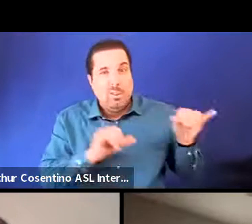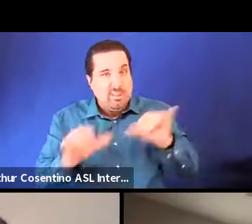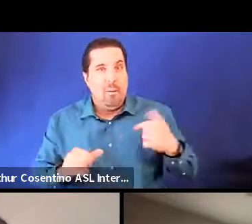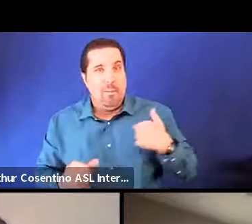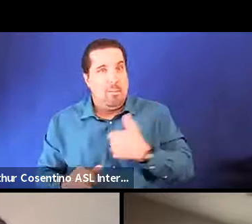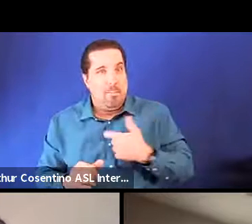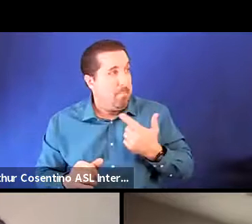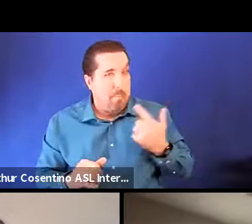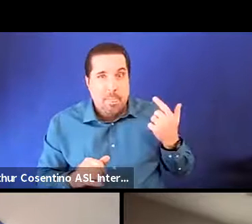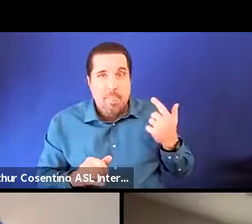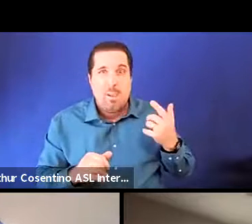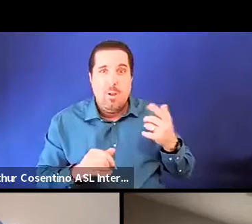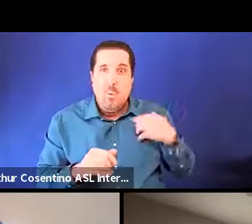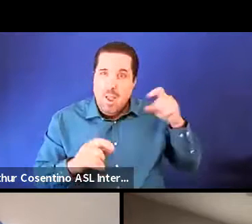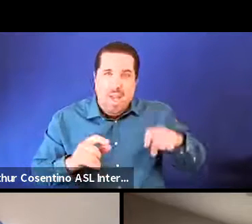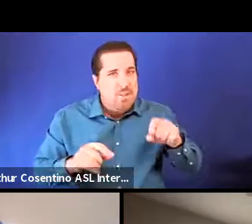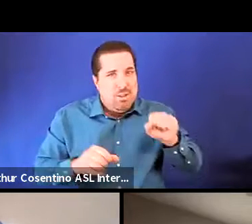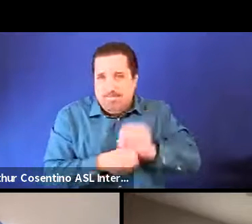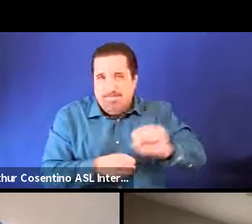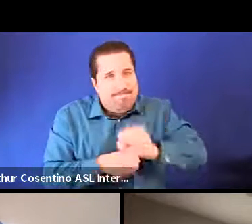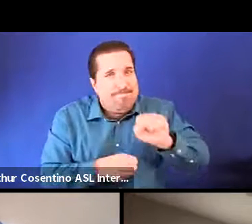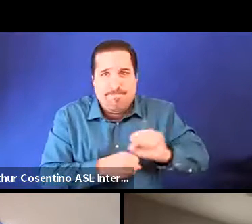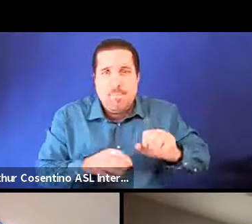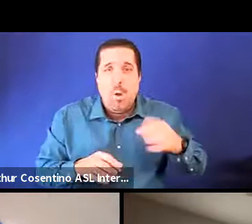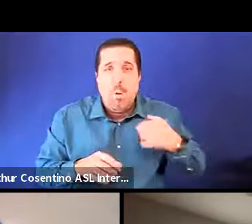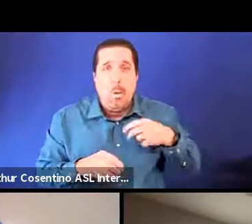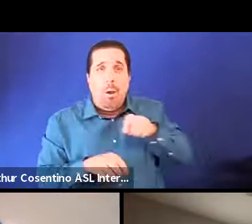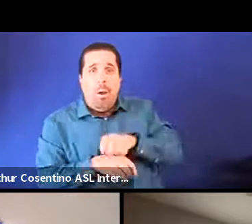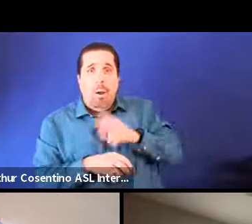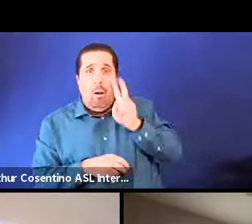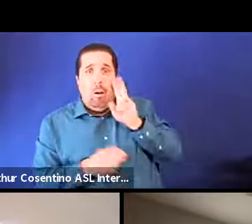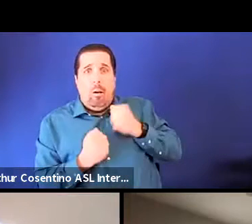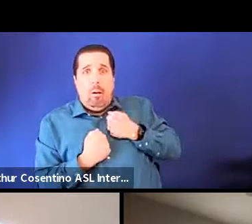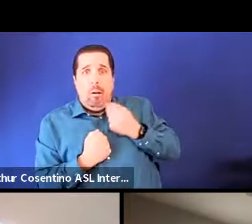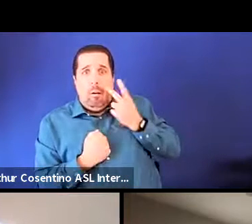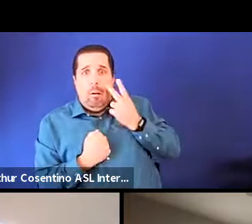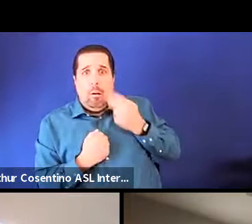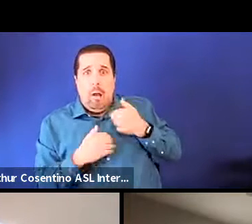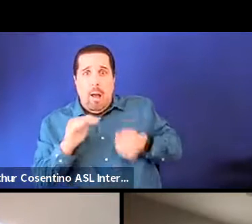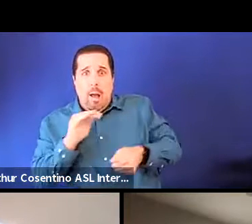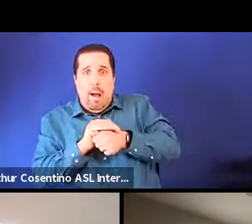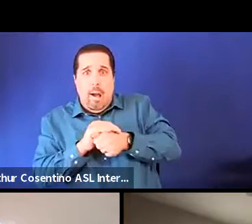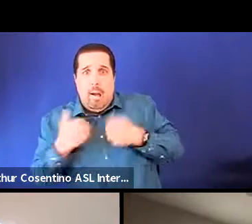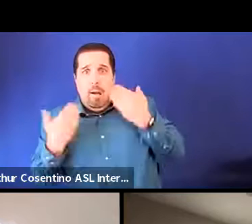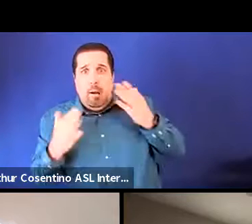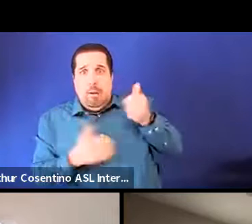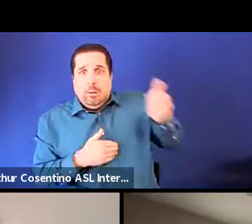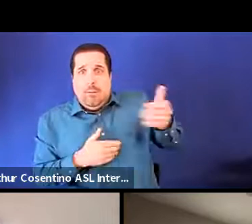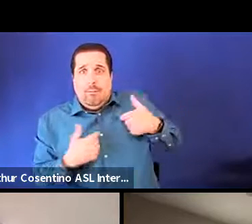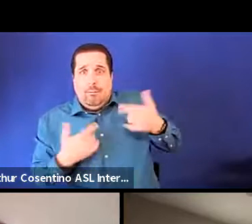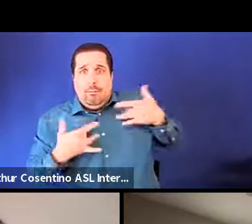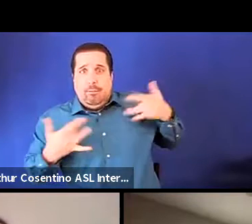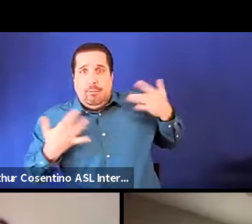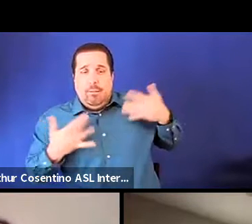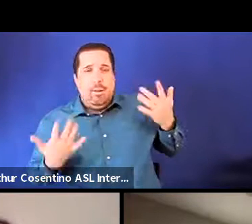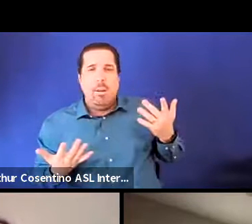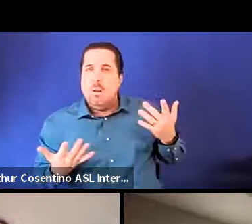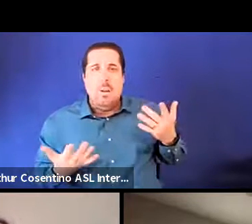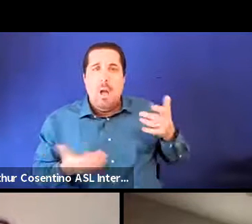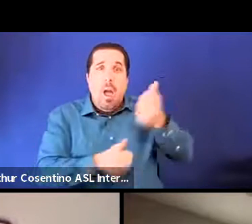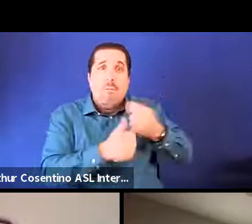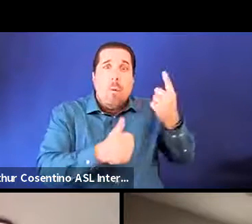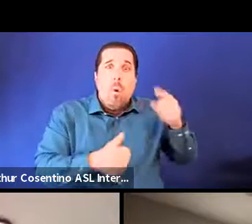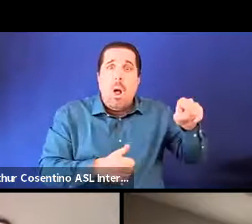go. Because if we just sit in the sidelines and we hide, all the narratives are outside of us are always going to be there and they're going